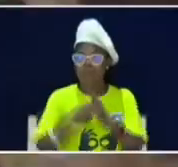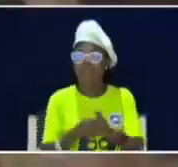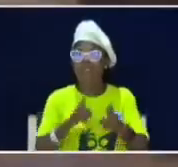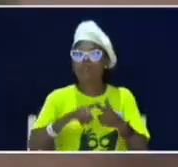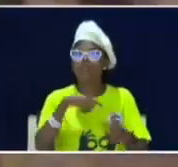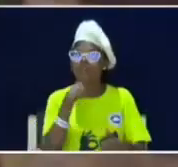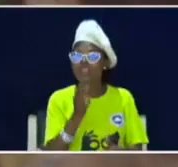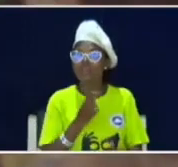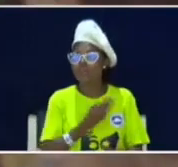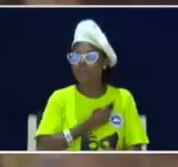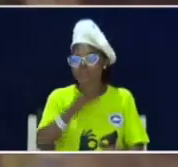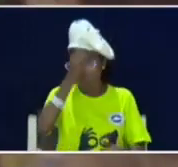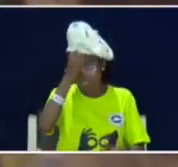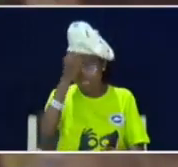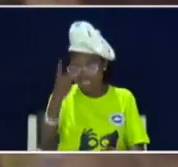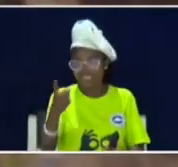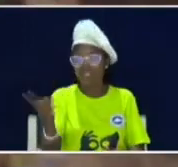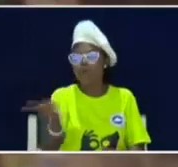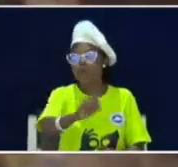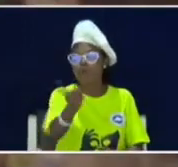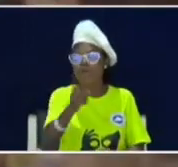understanding of where we ought to operate as God's children.